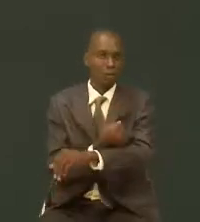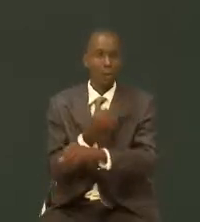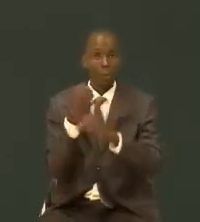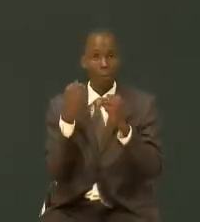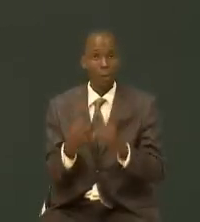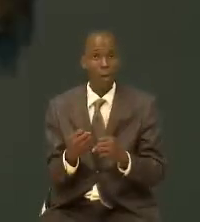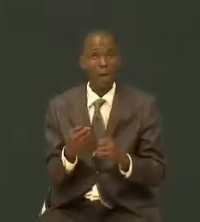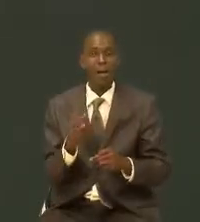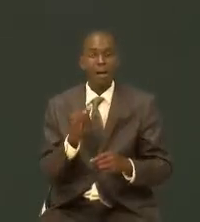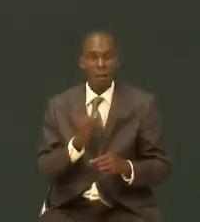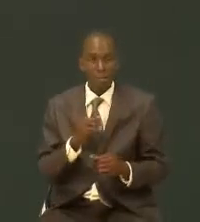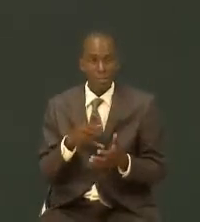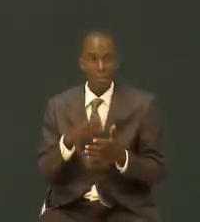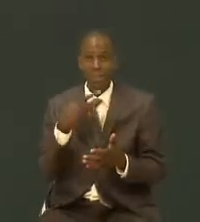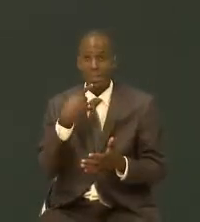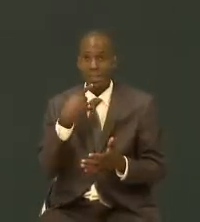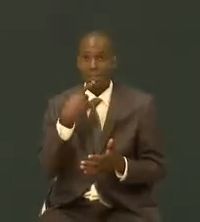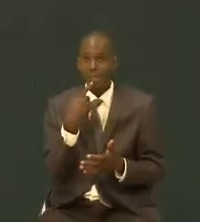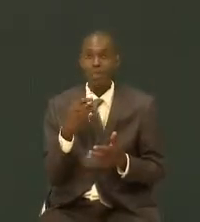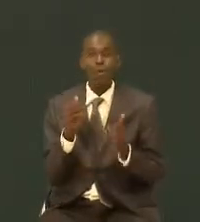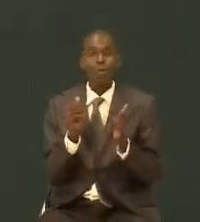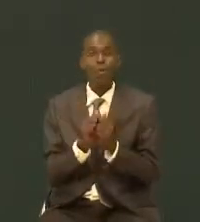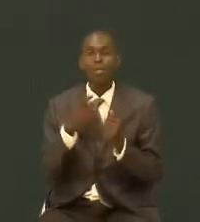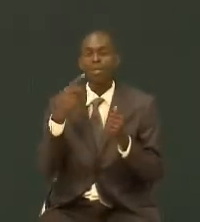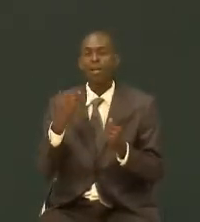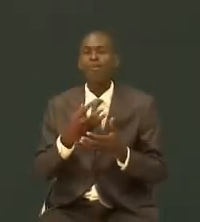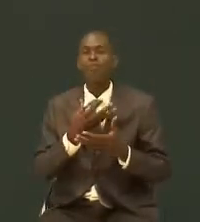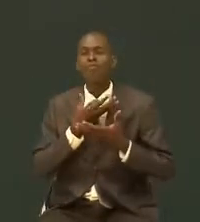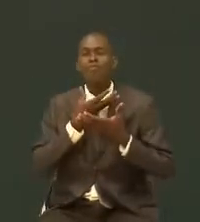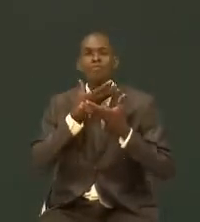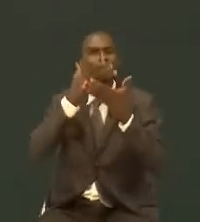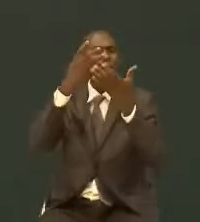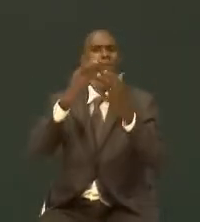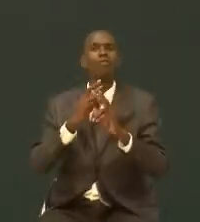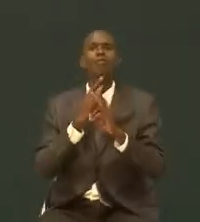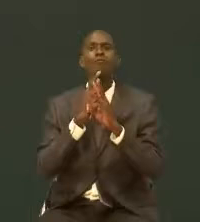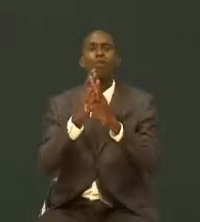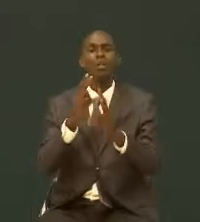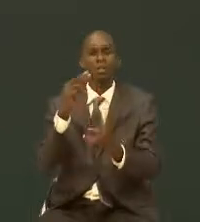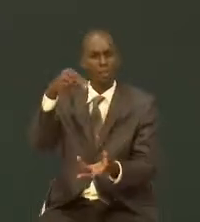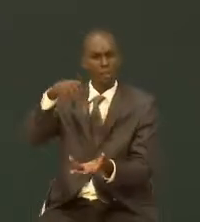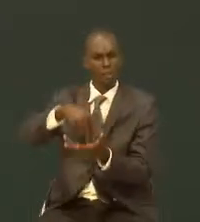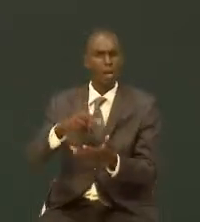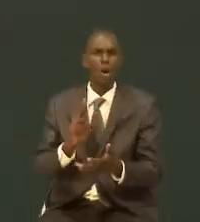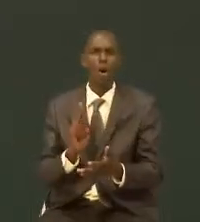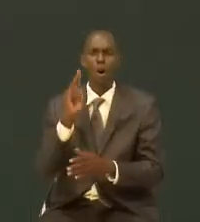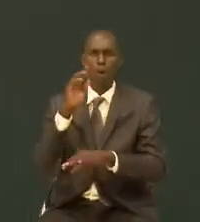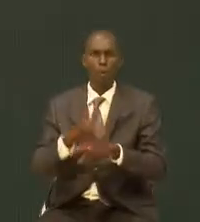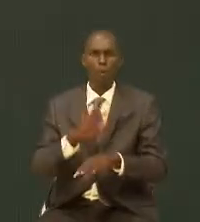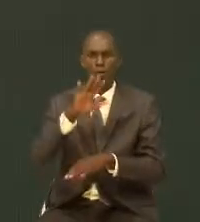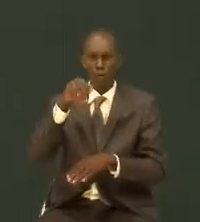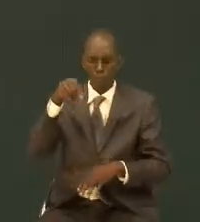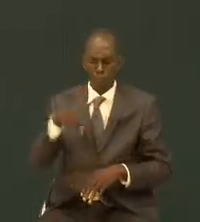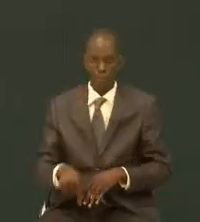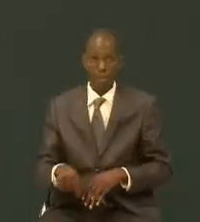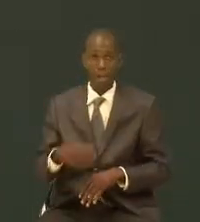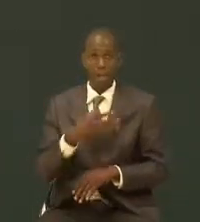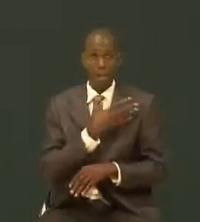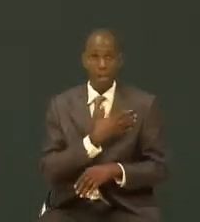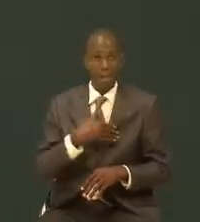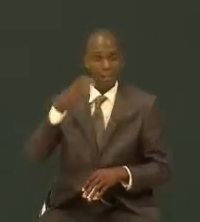he said with a loud voice turned upright on thy feet and he leads and